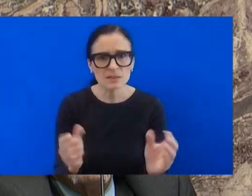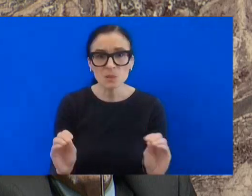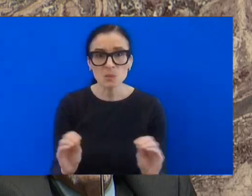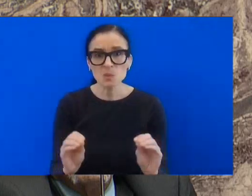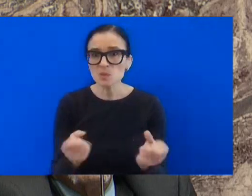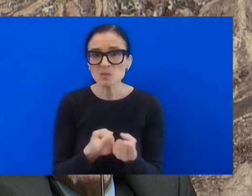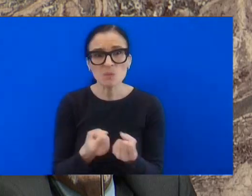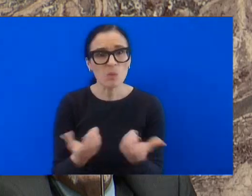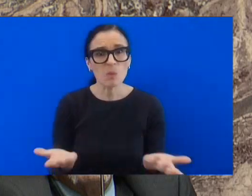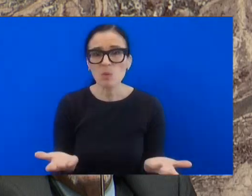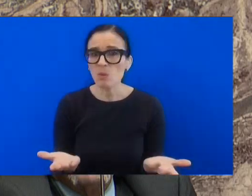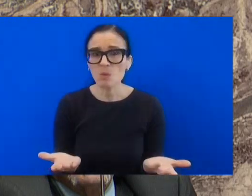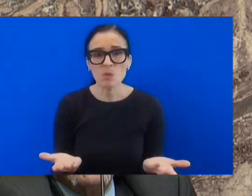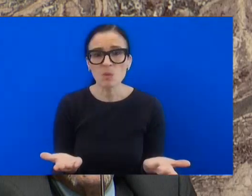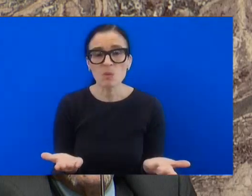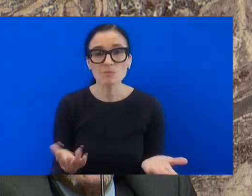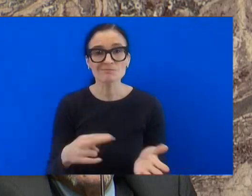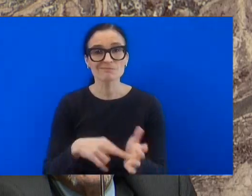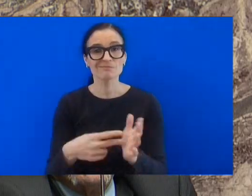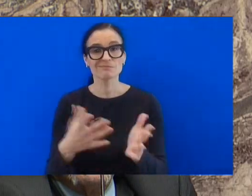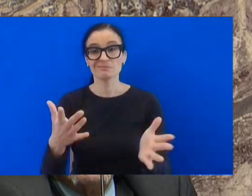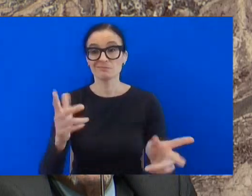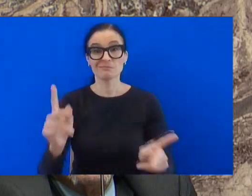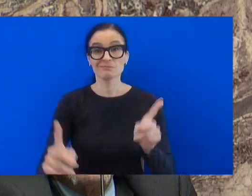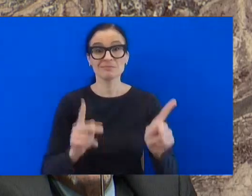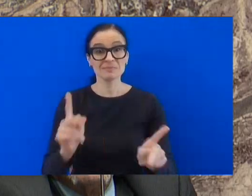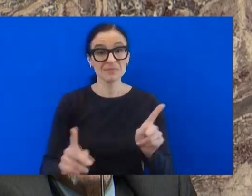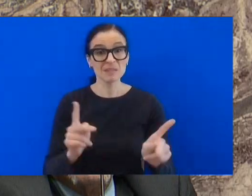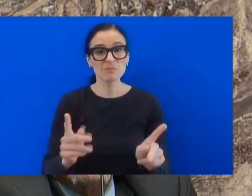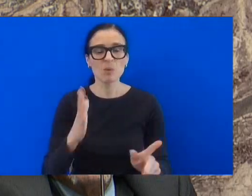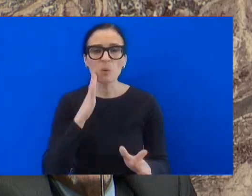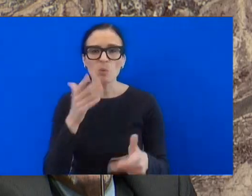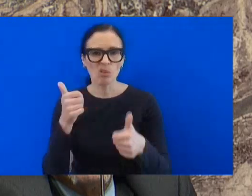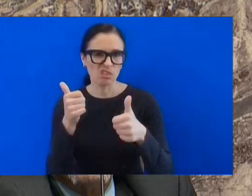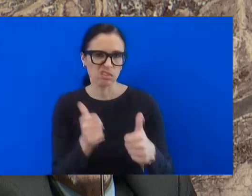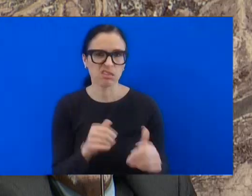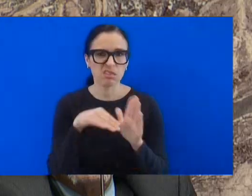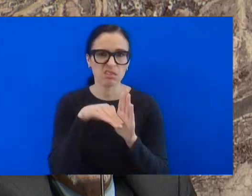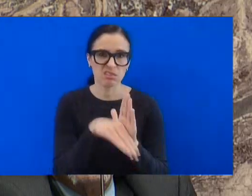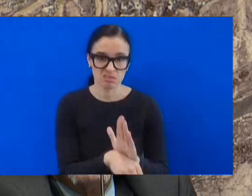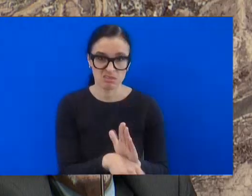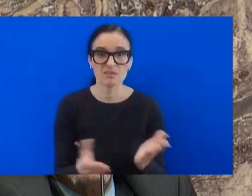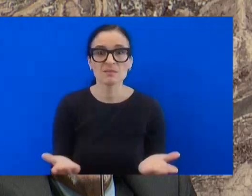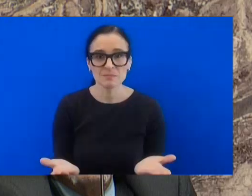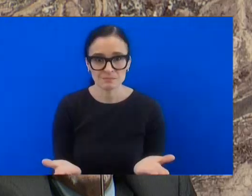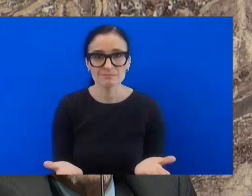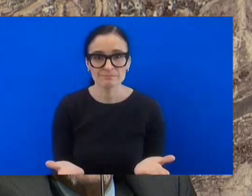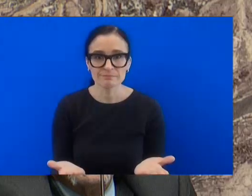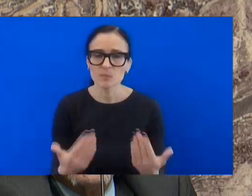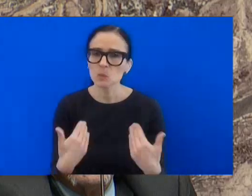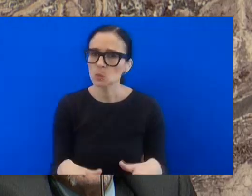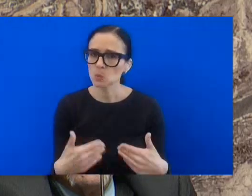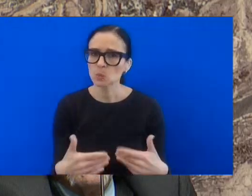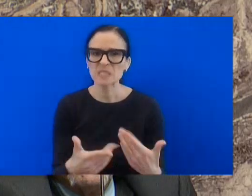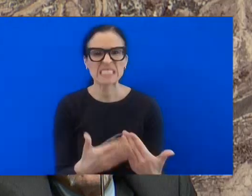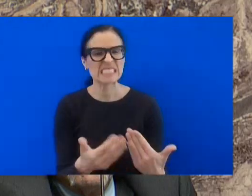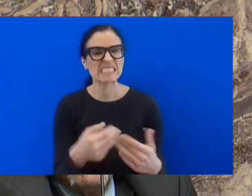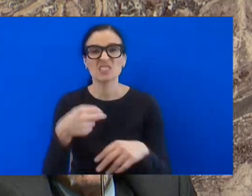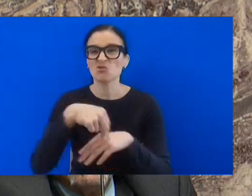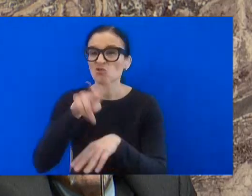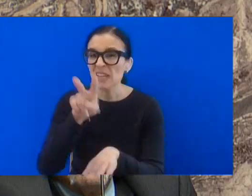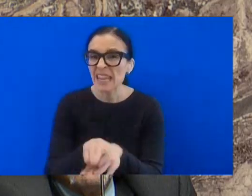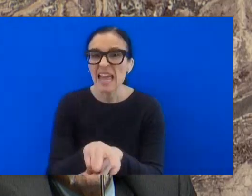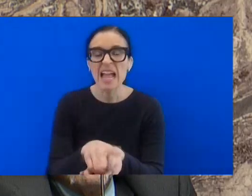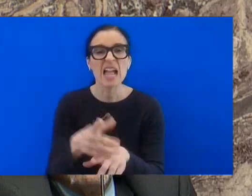and emotionally in the same place, making them highly vulnerable to relapse and overdose. Mr. Speaker, why has this